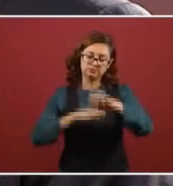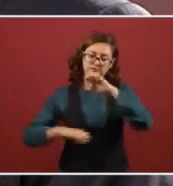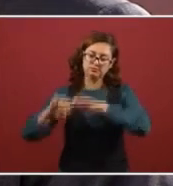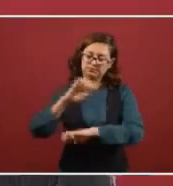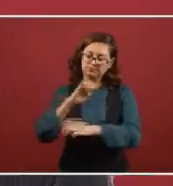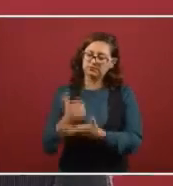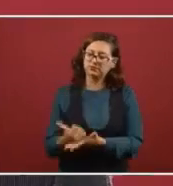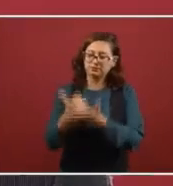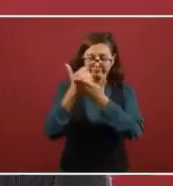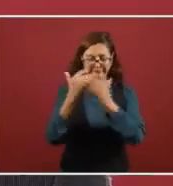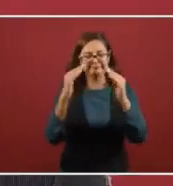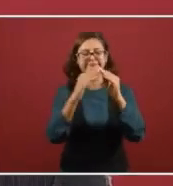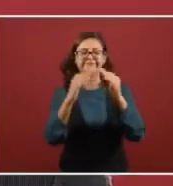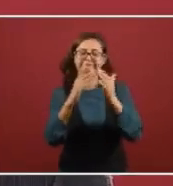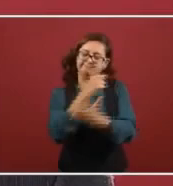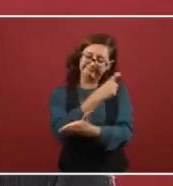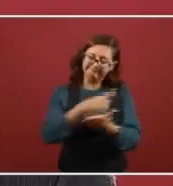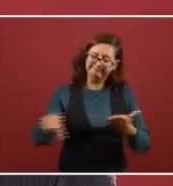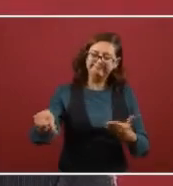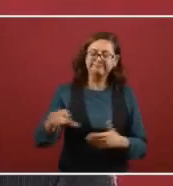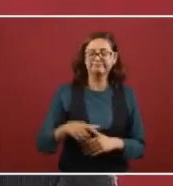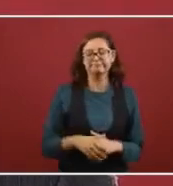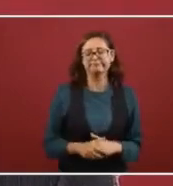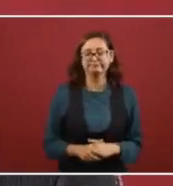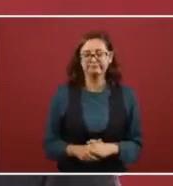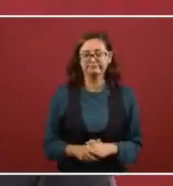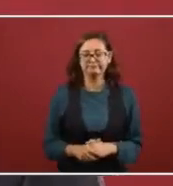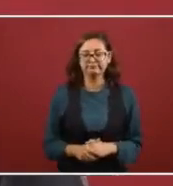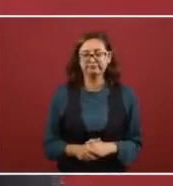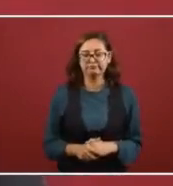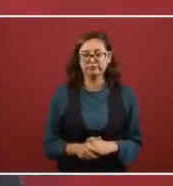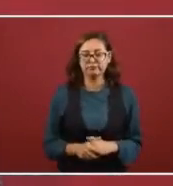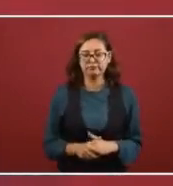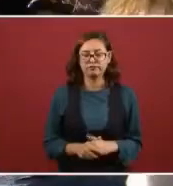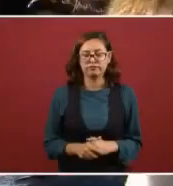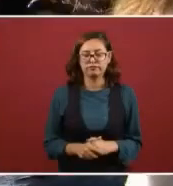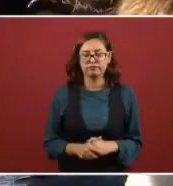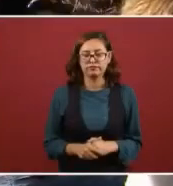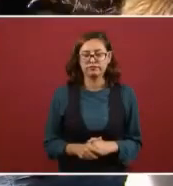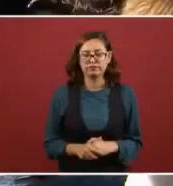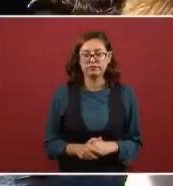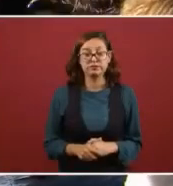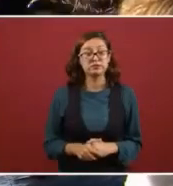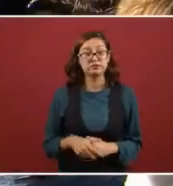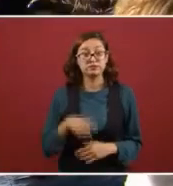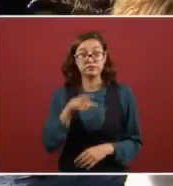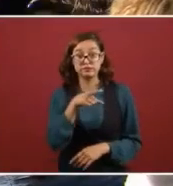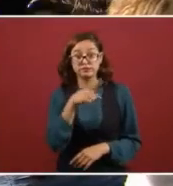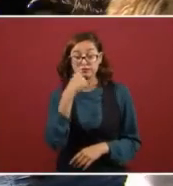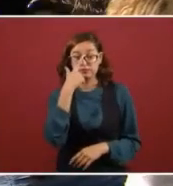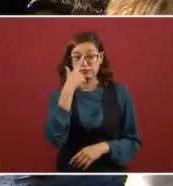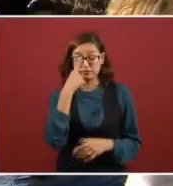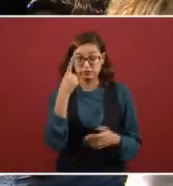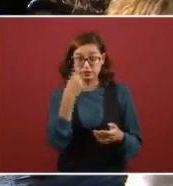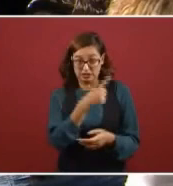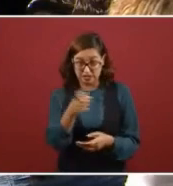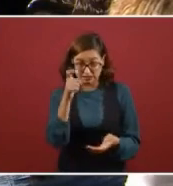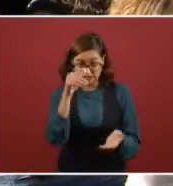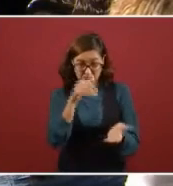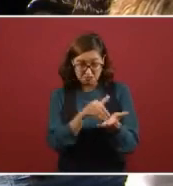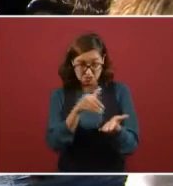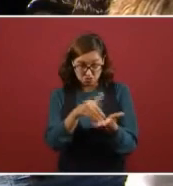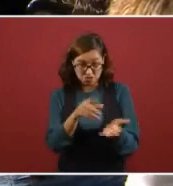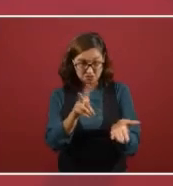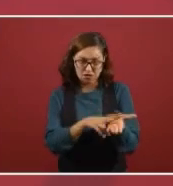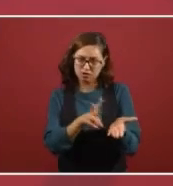compre will la help casa. us and buy this house. Además, And no besides vale that, 100 millones, oh, it's costará not worth todavía 100 más. million. It